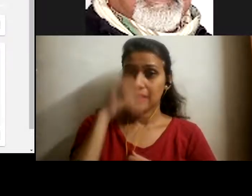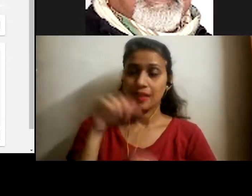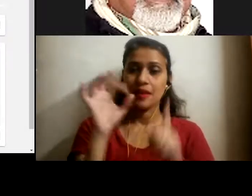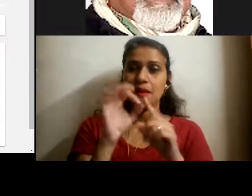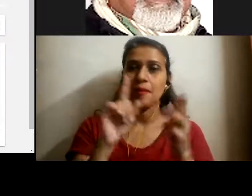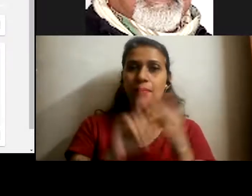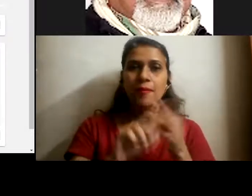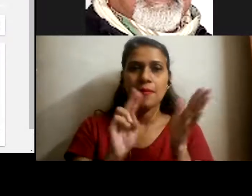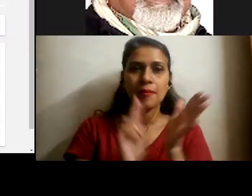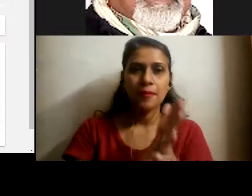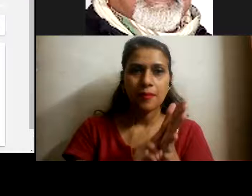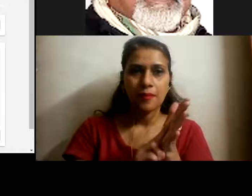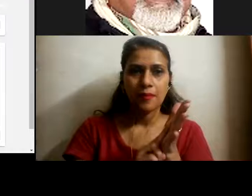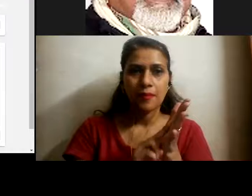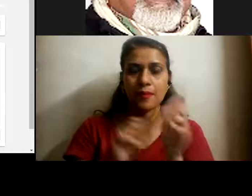Code. So